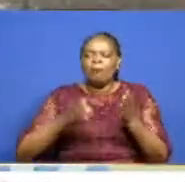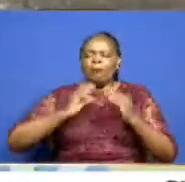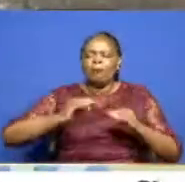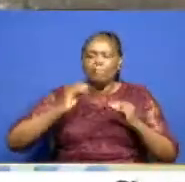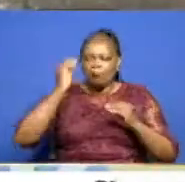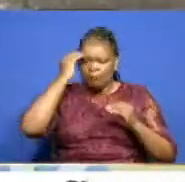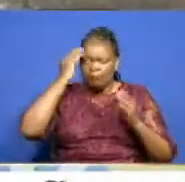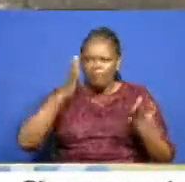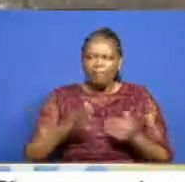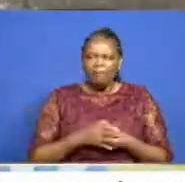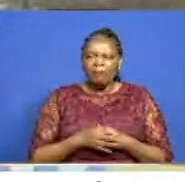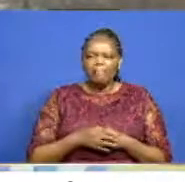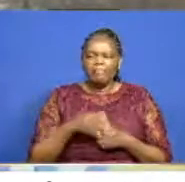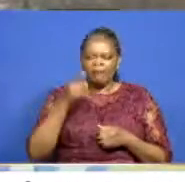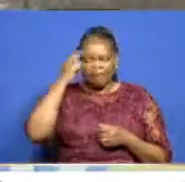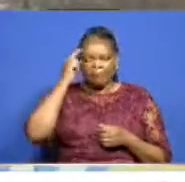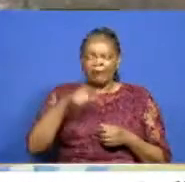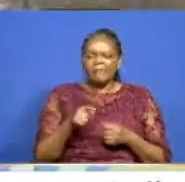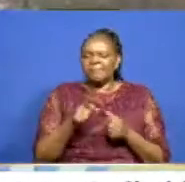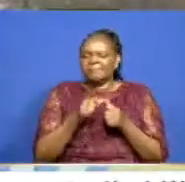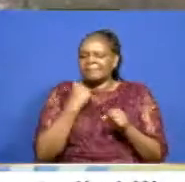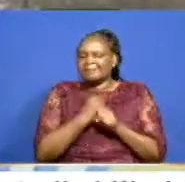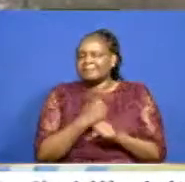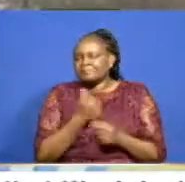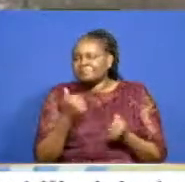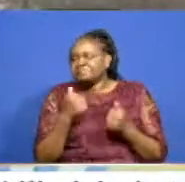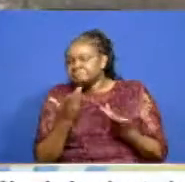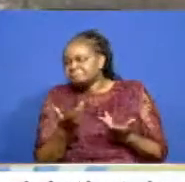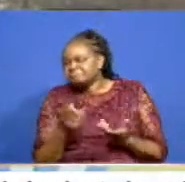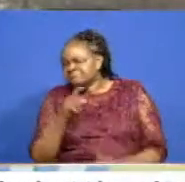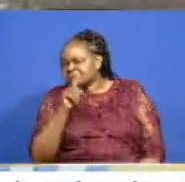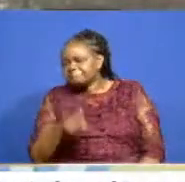say it has been effective from where you sit?